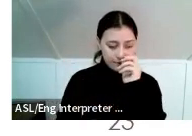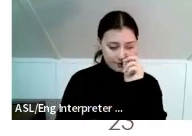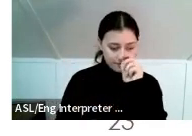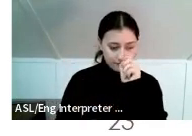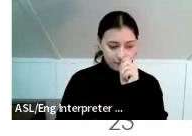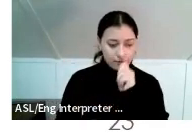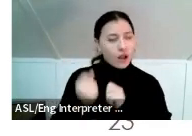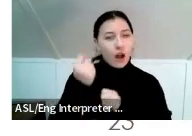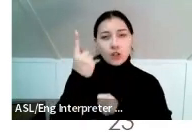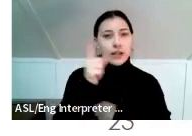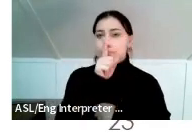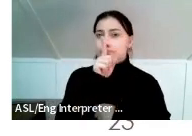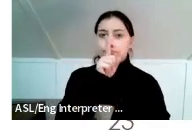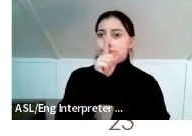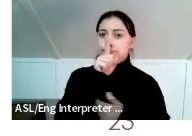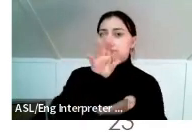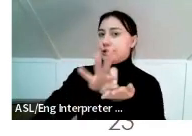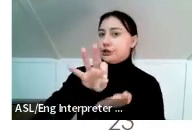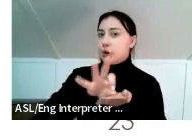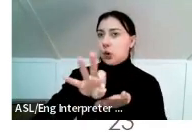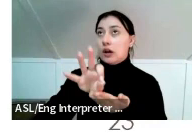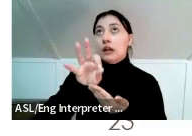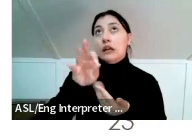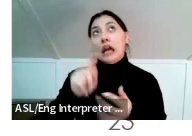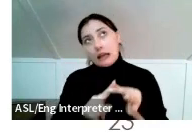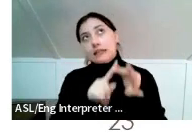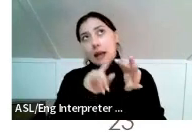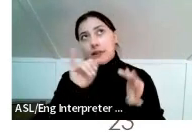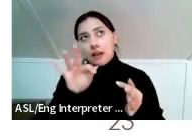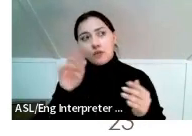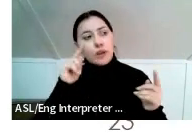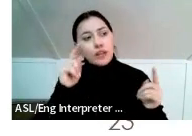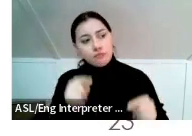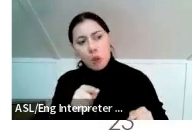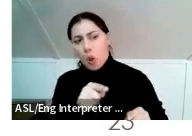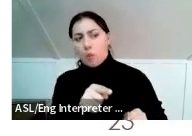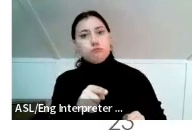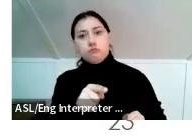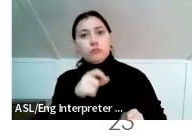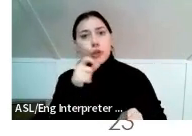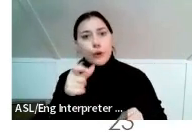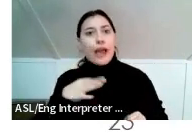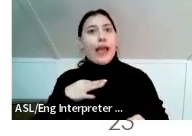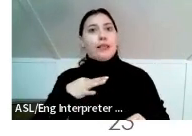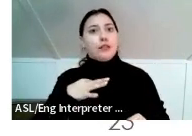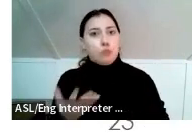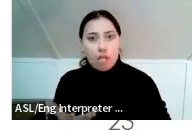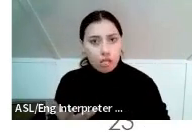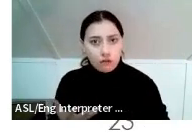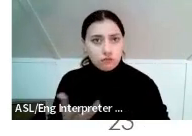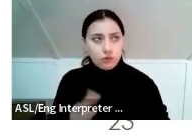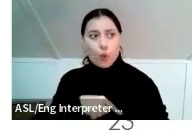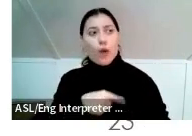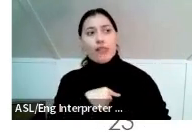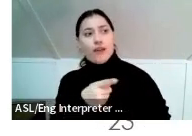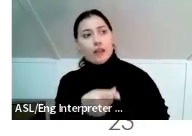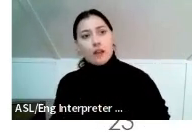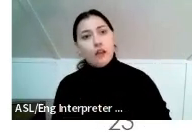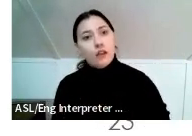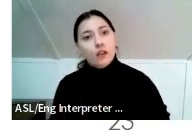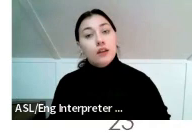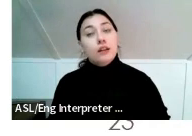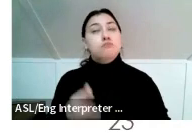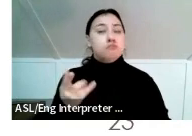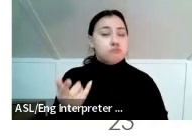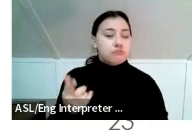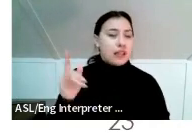scored. Unless we determine from this section that you are actually not eligible for the grant program, unless that happens, this